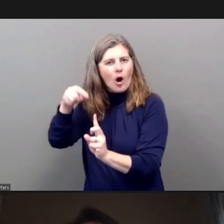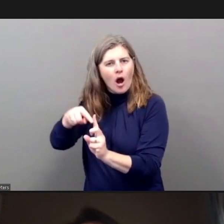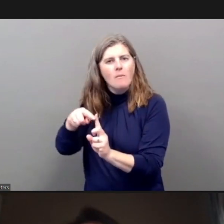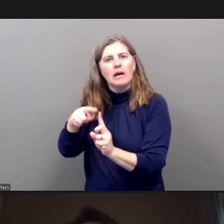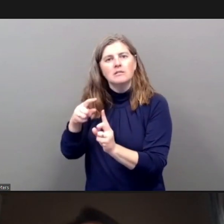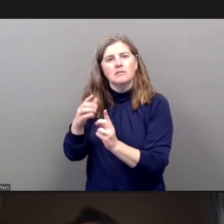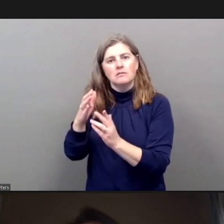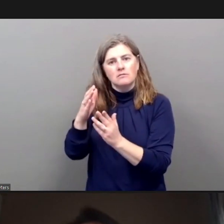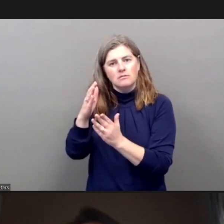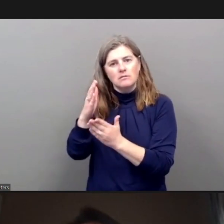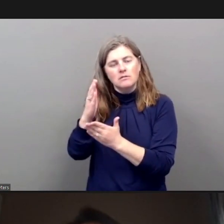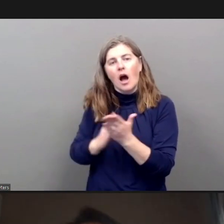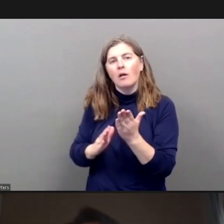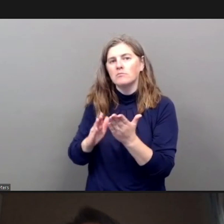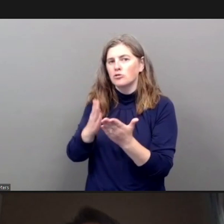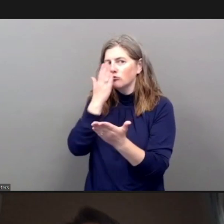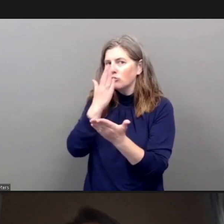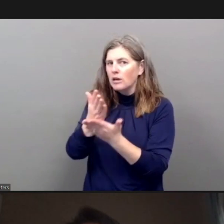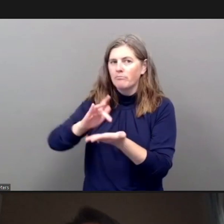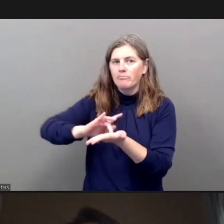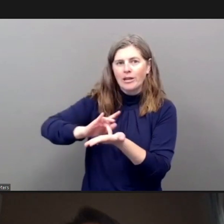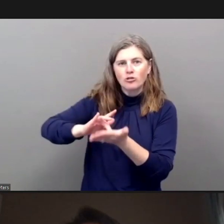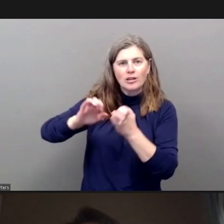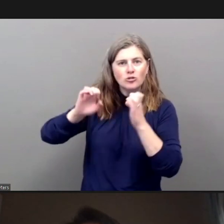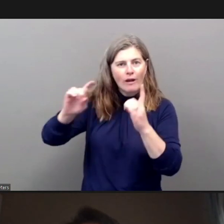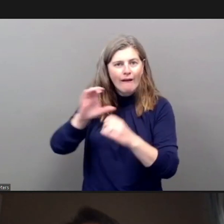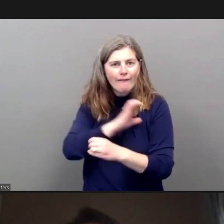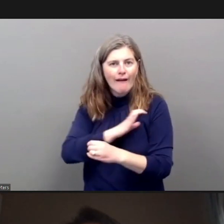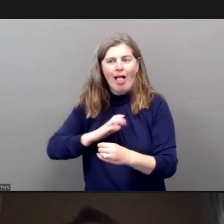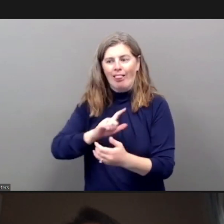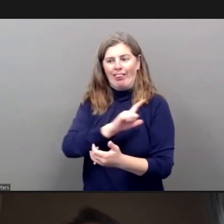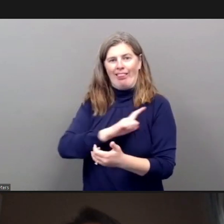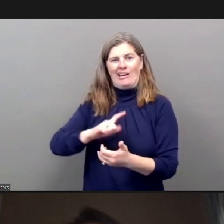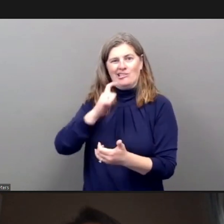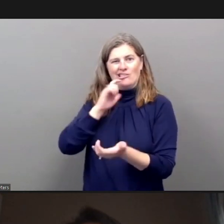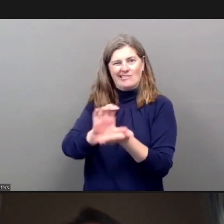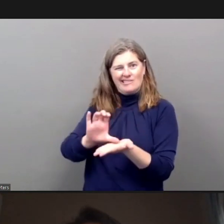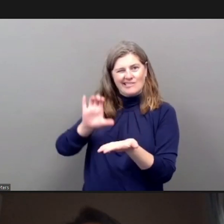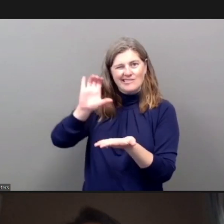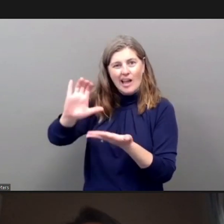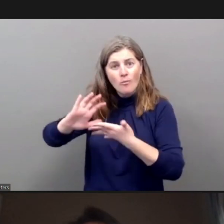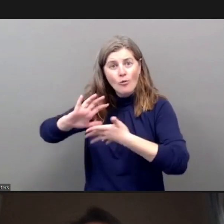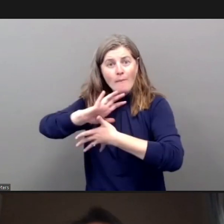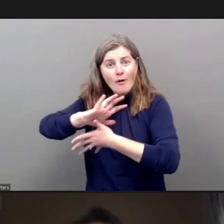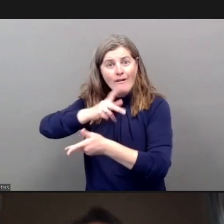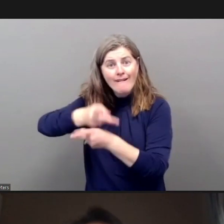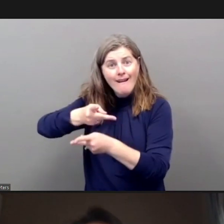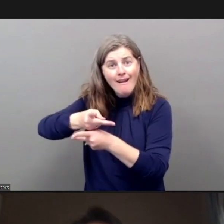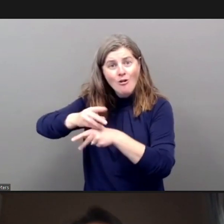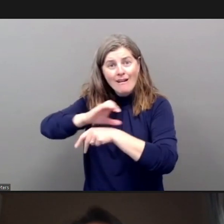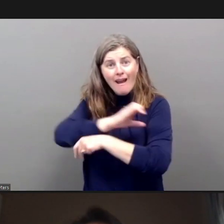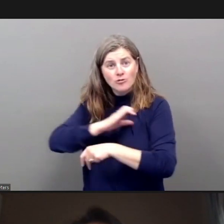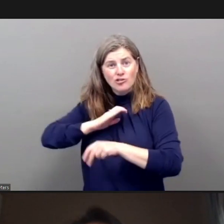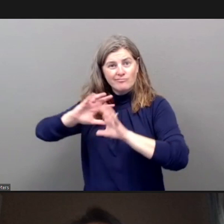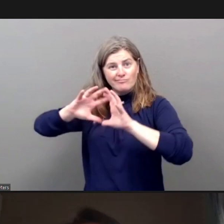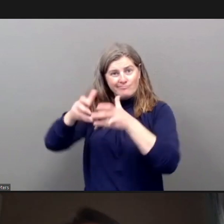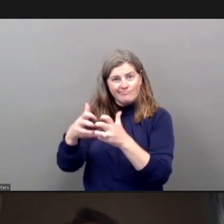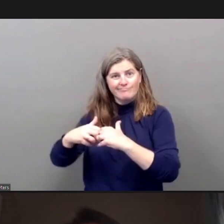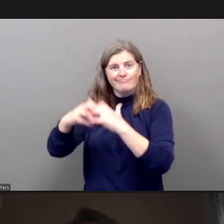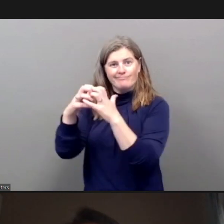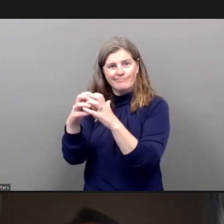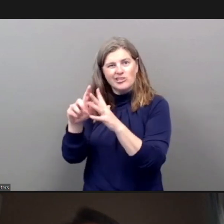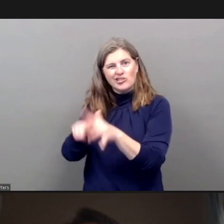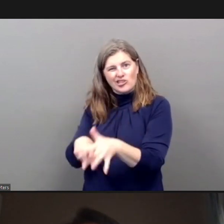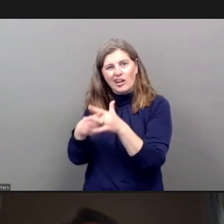graduate medical education council. Legislature just commissioned a primary care council that just started up, and it's looking with a